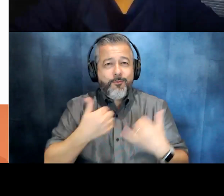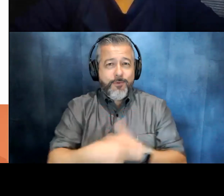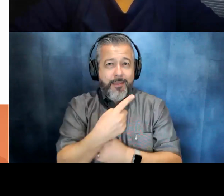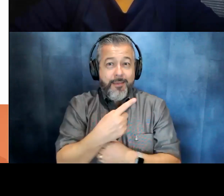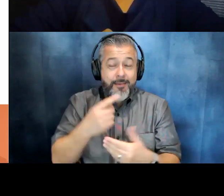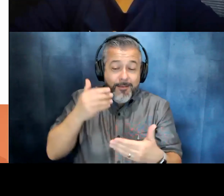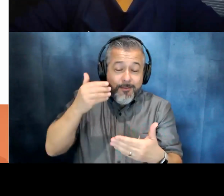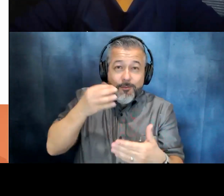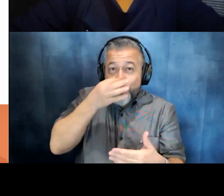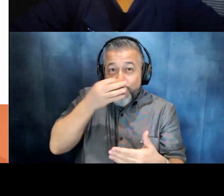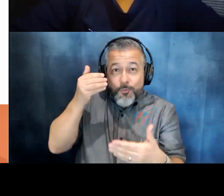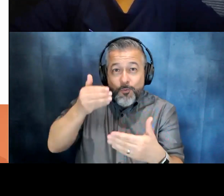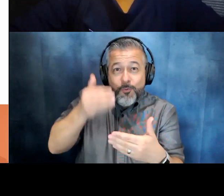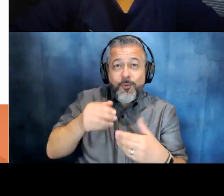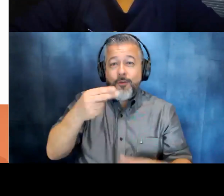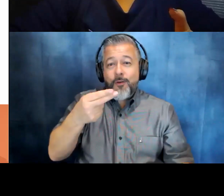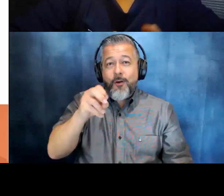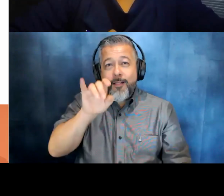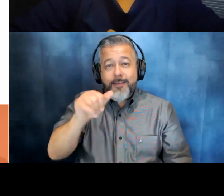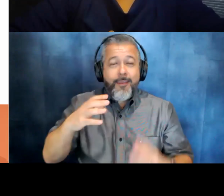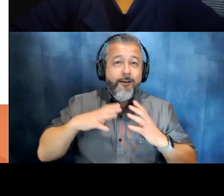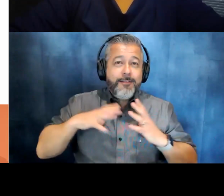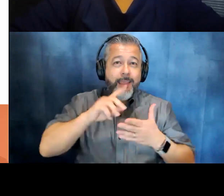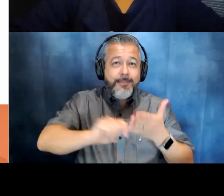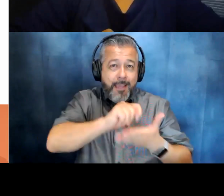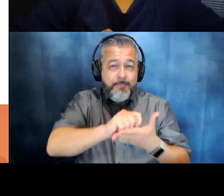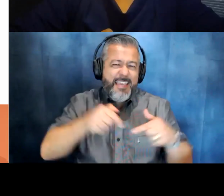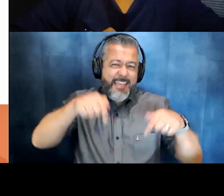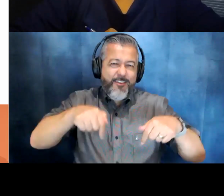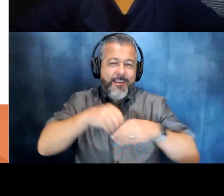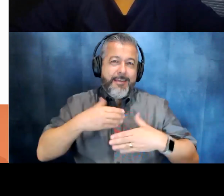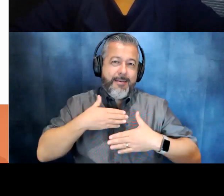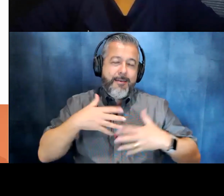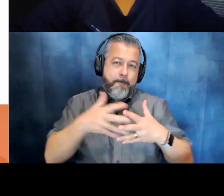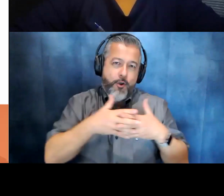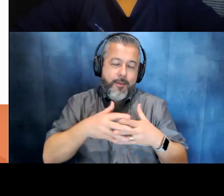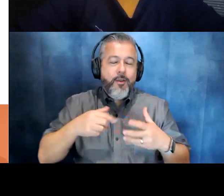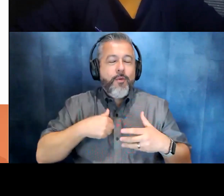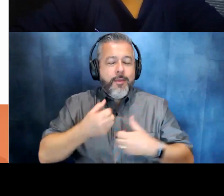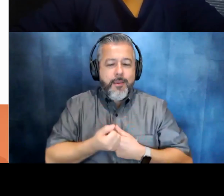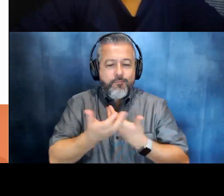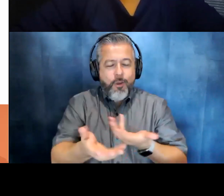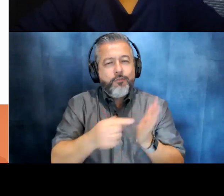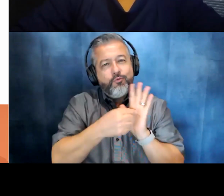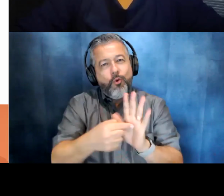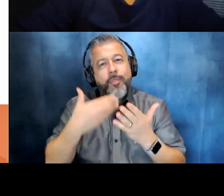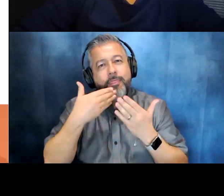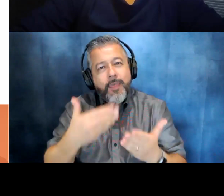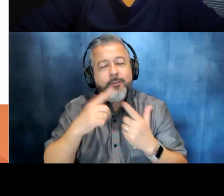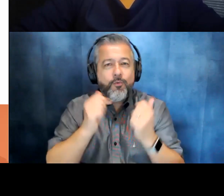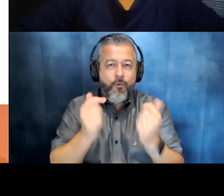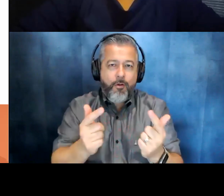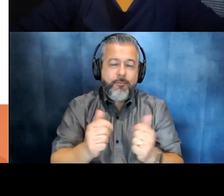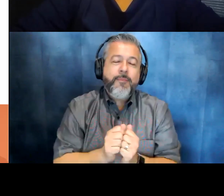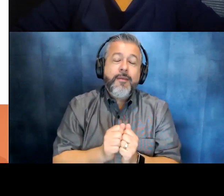season, particularly that holiday where we're here in America, we express our thankfulness for everyone. And I want to say, as we kick off today, I'm